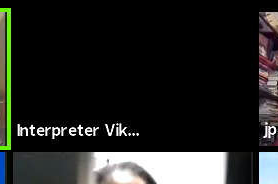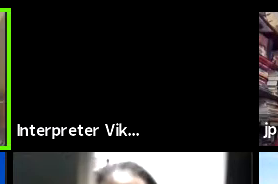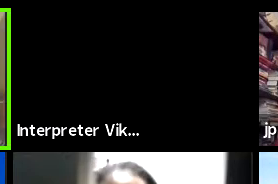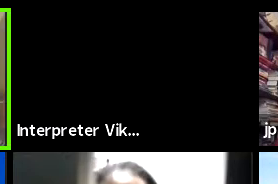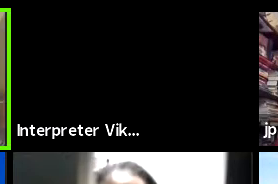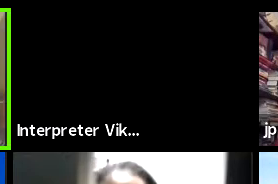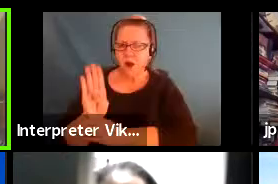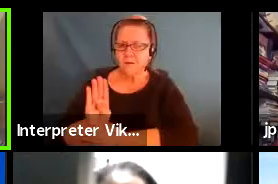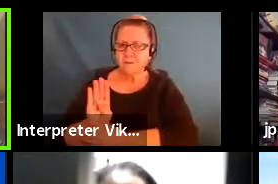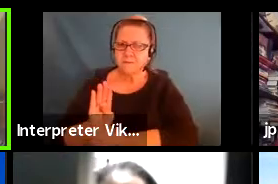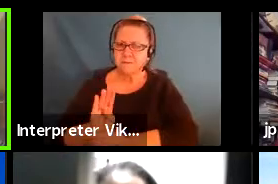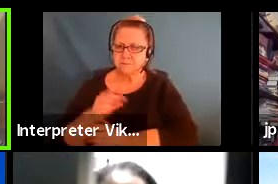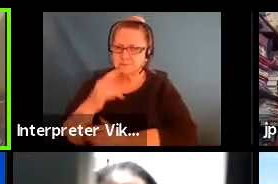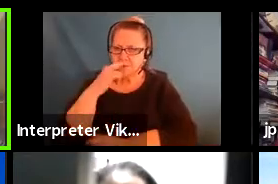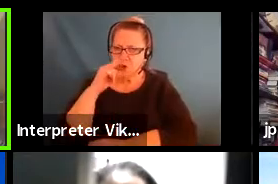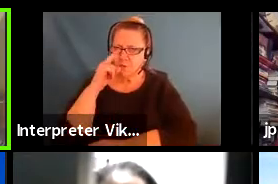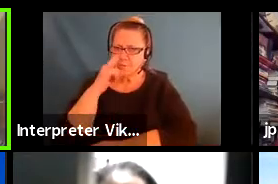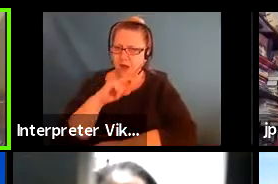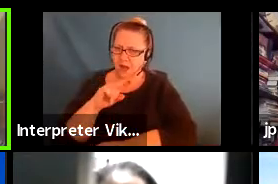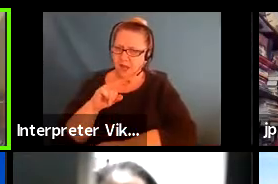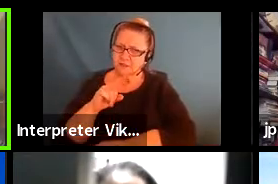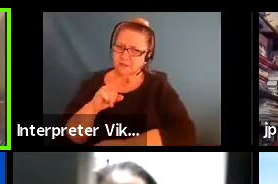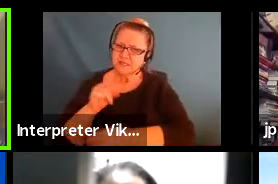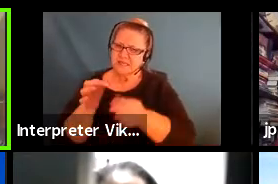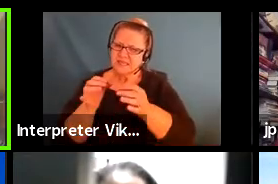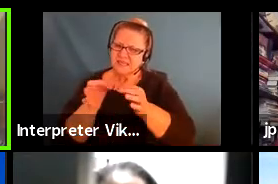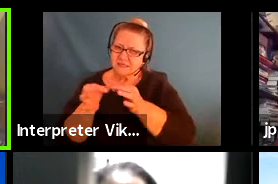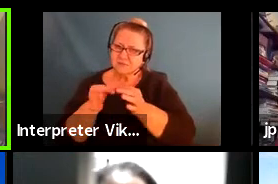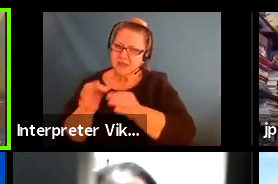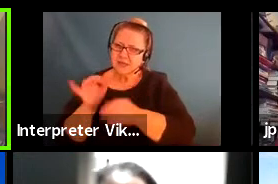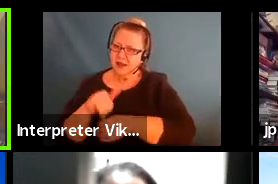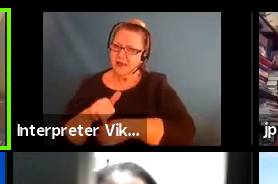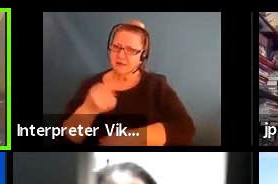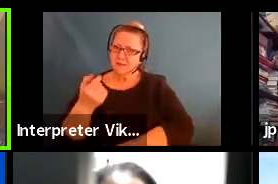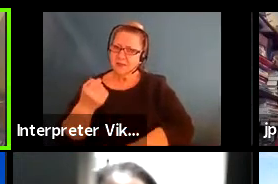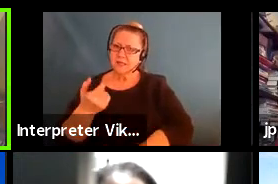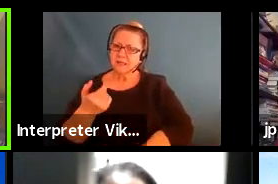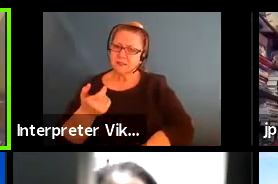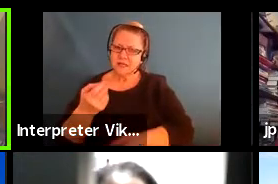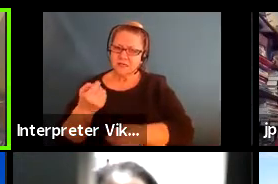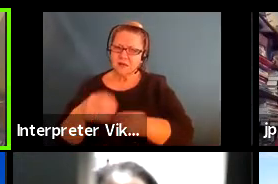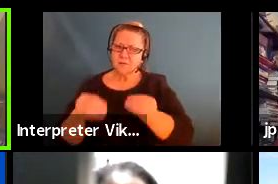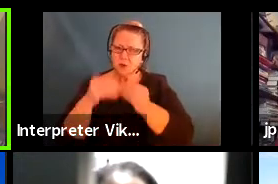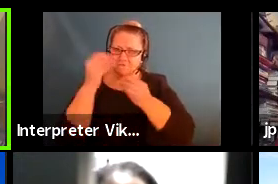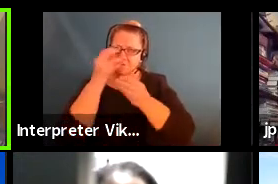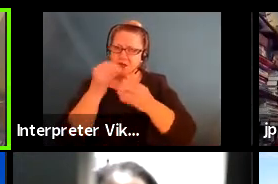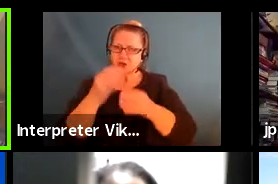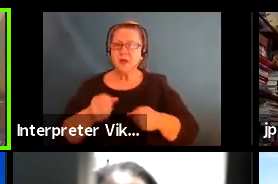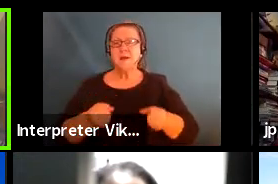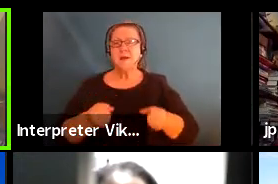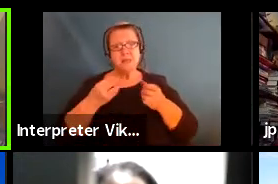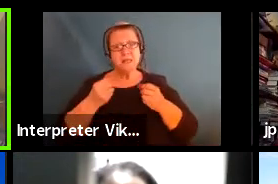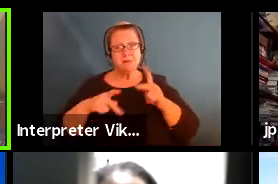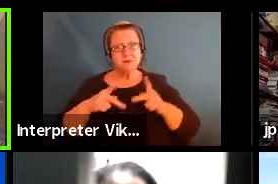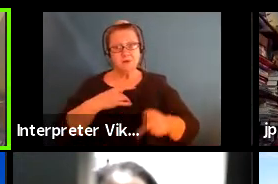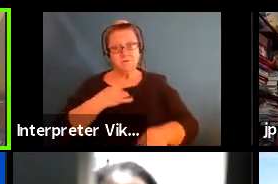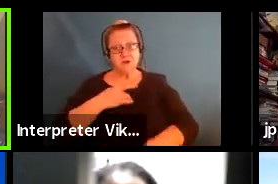just give a little more information on that, because I know a lot of people have that